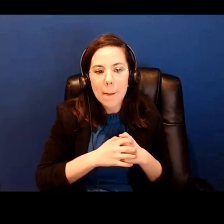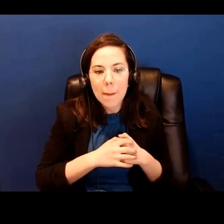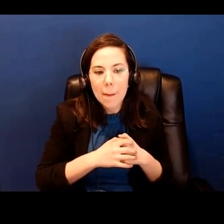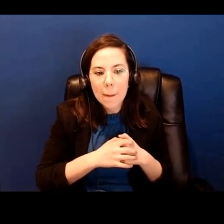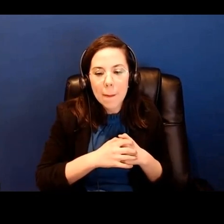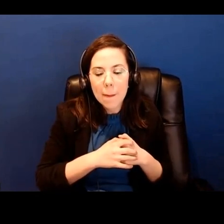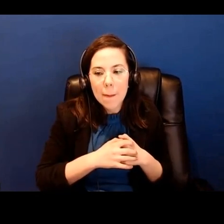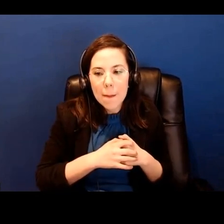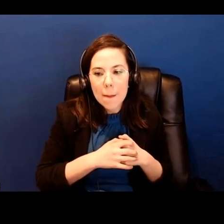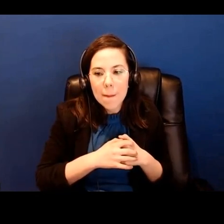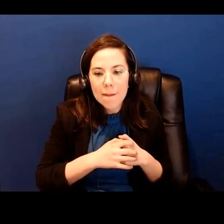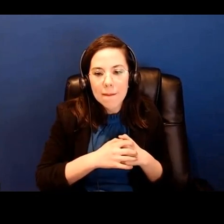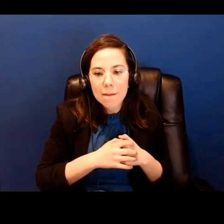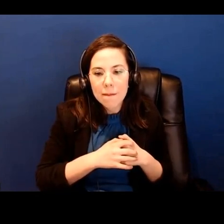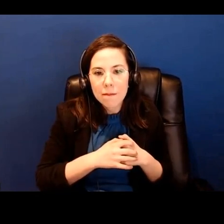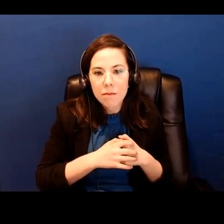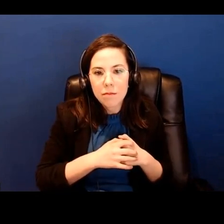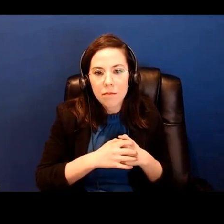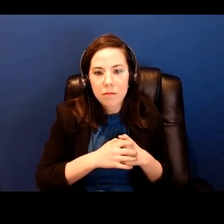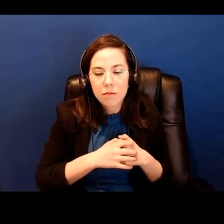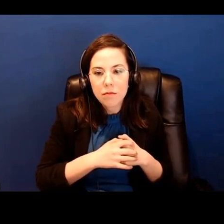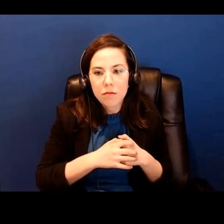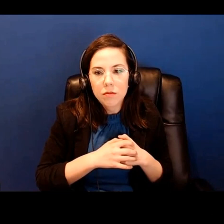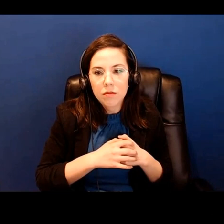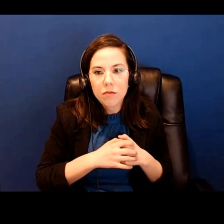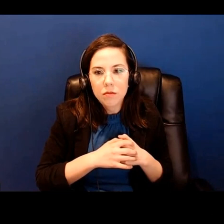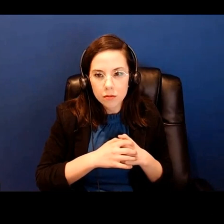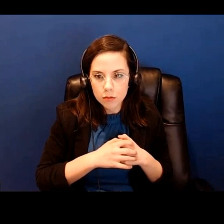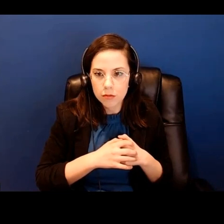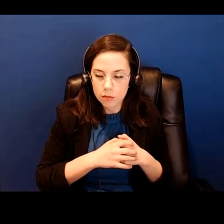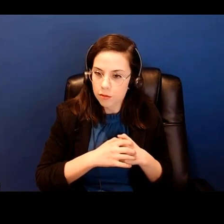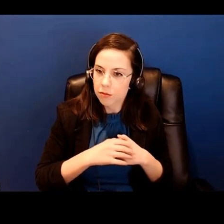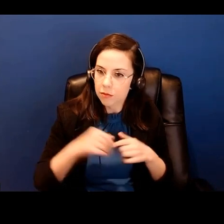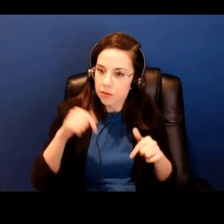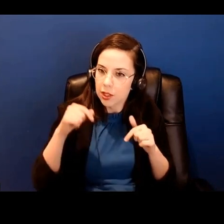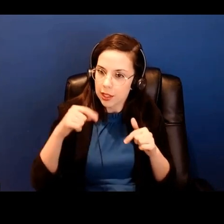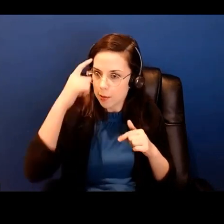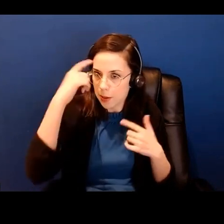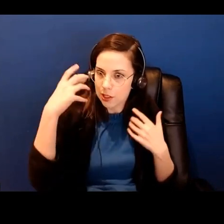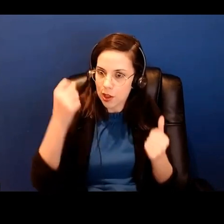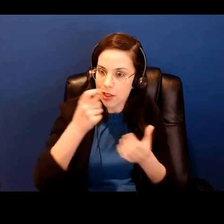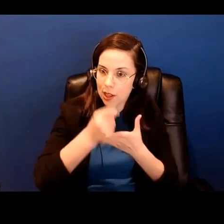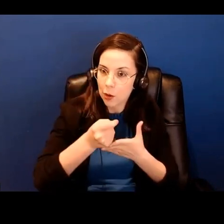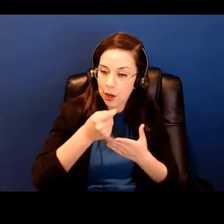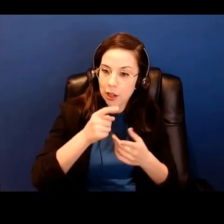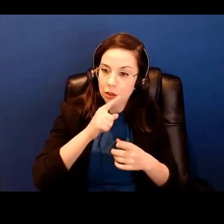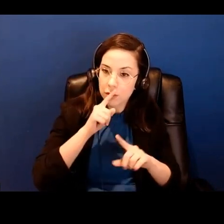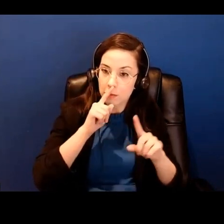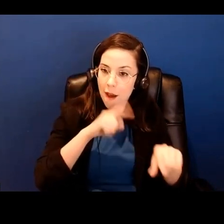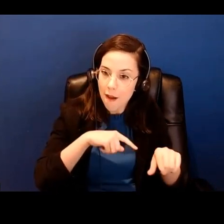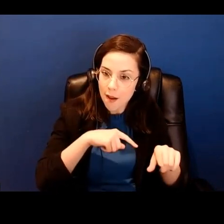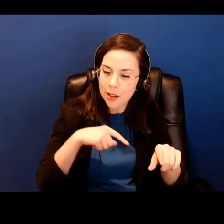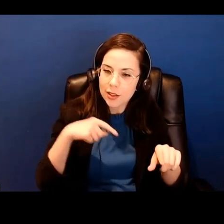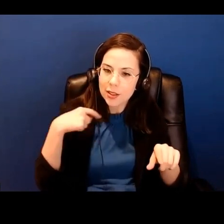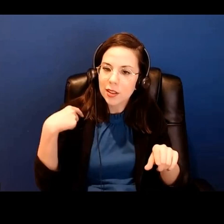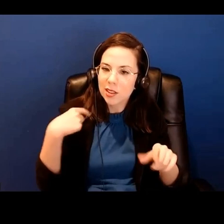have given this approach over to only a mental health therapeutic perspective. And as we learn more about trauma and understand